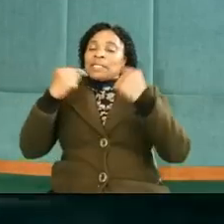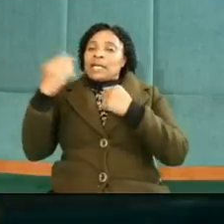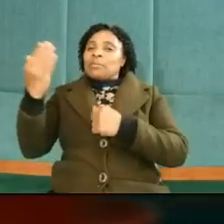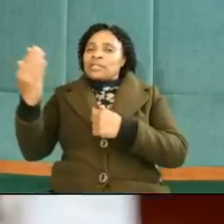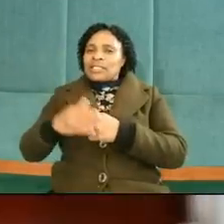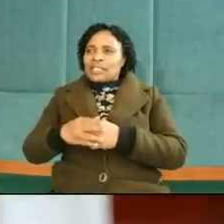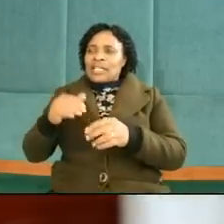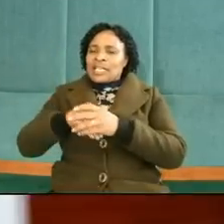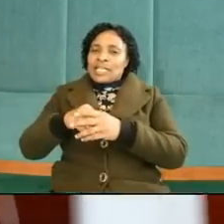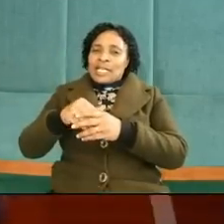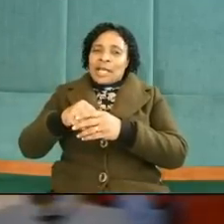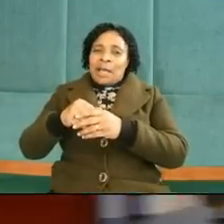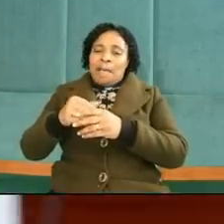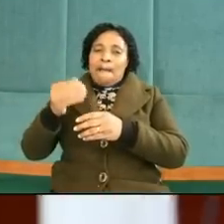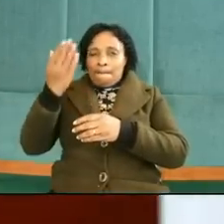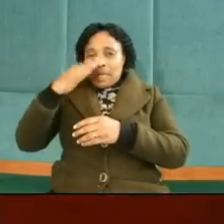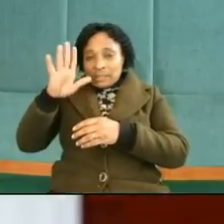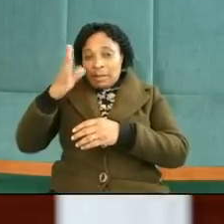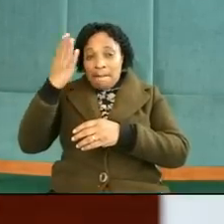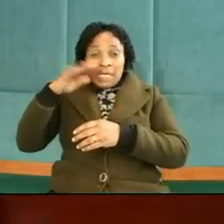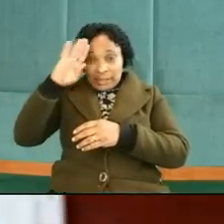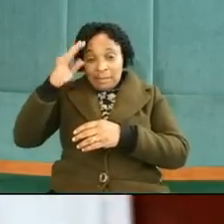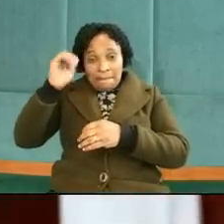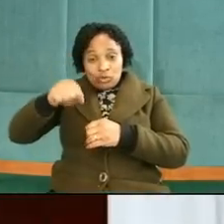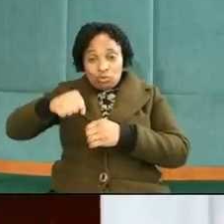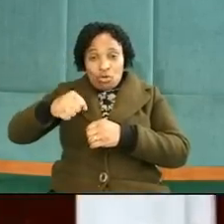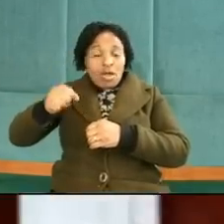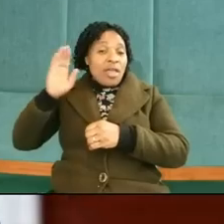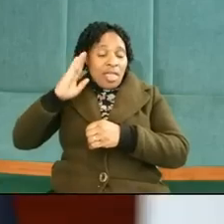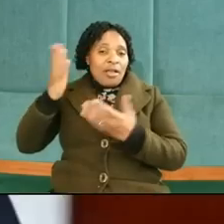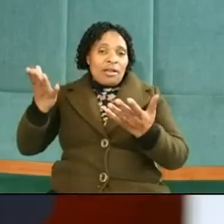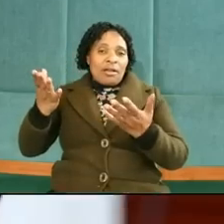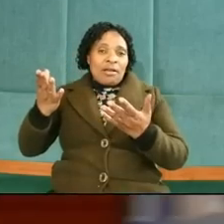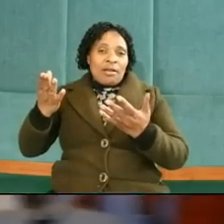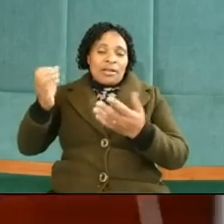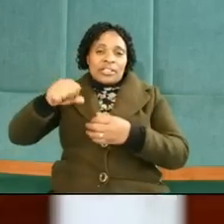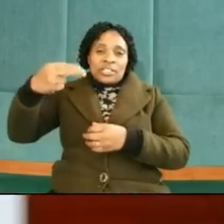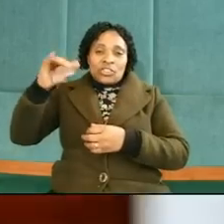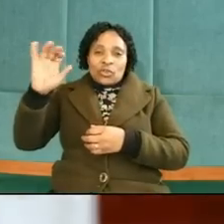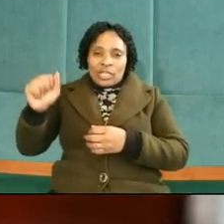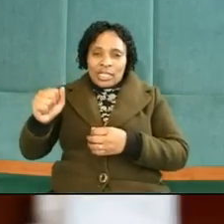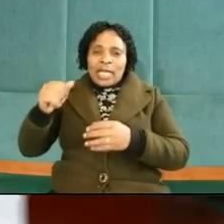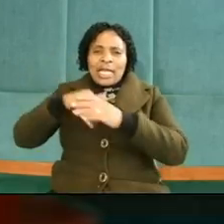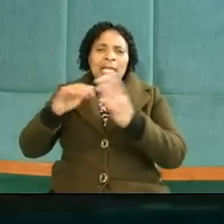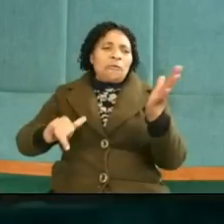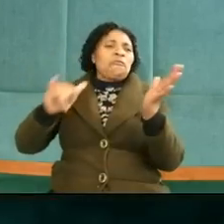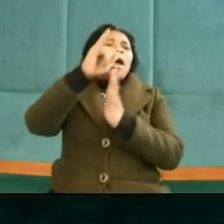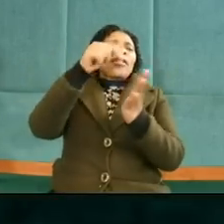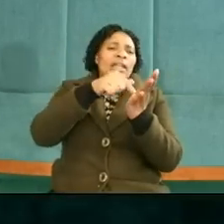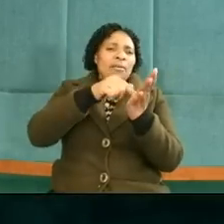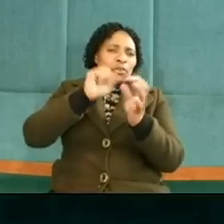In Brazil, in the jungle, in the Amazon, you can hear O'Connor preaching. I'm flying in a jet and I can hear O'Connor